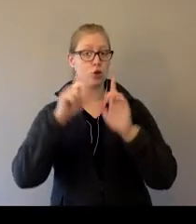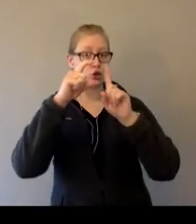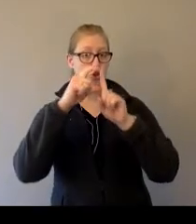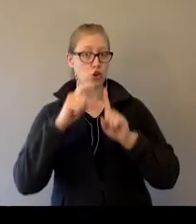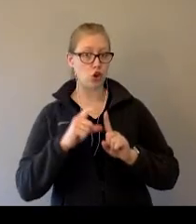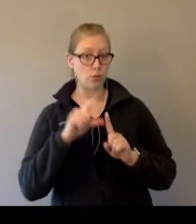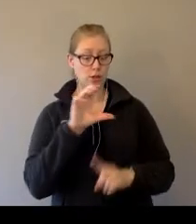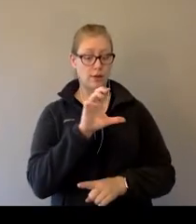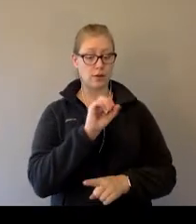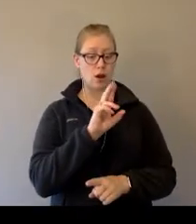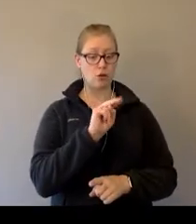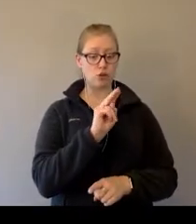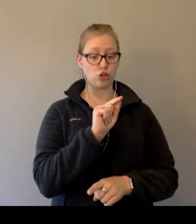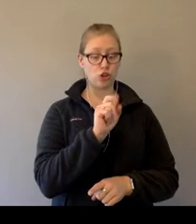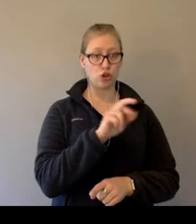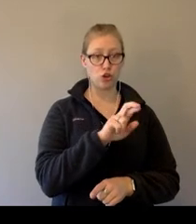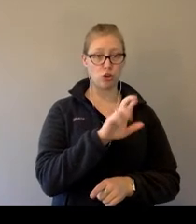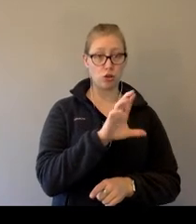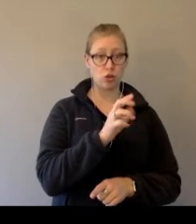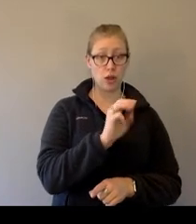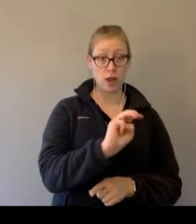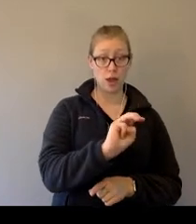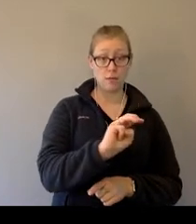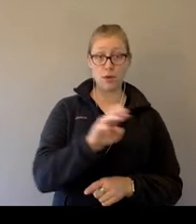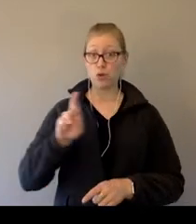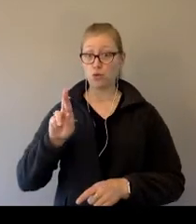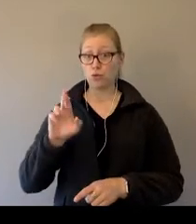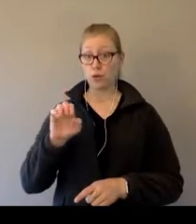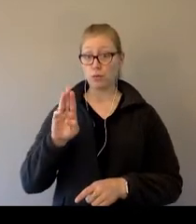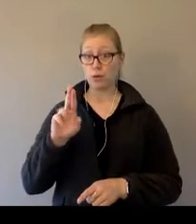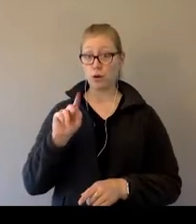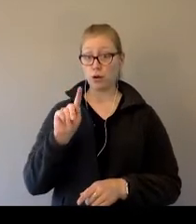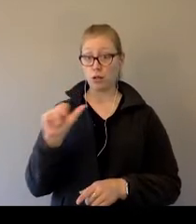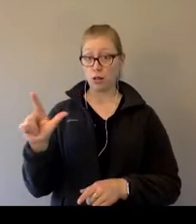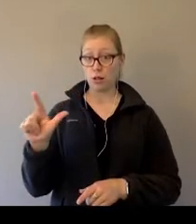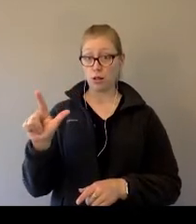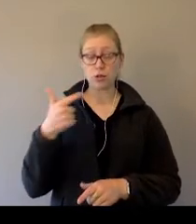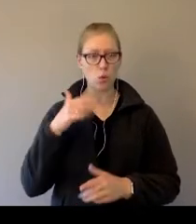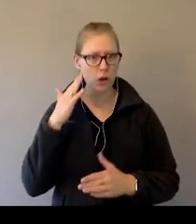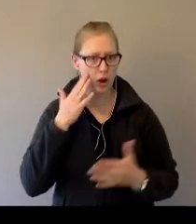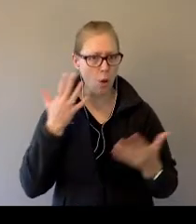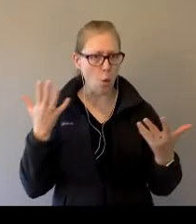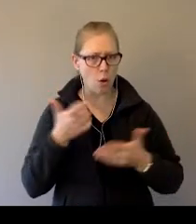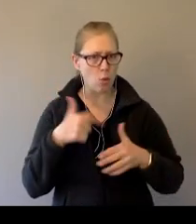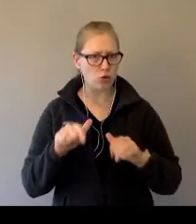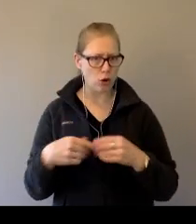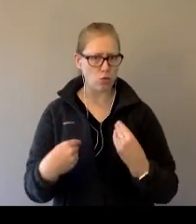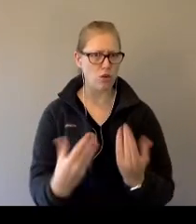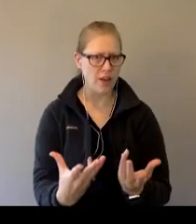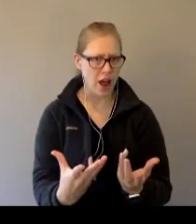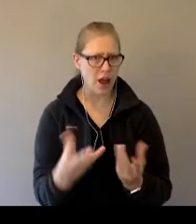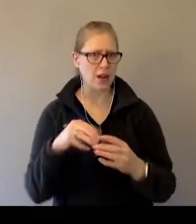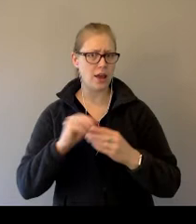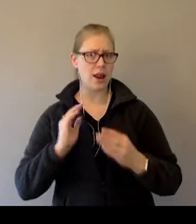counterclaim and rebuttal so we know specifically what we are trying to provide for our own arguments.